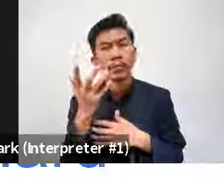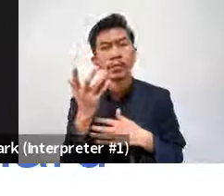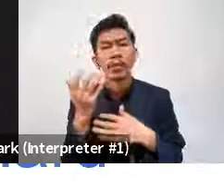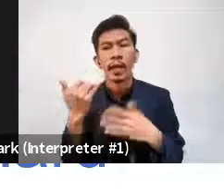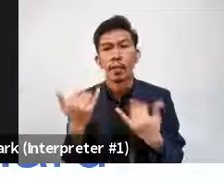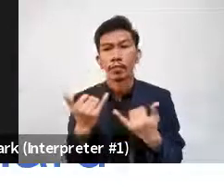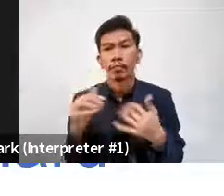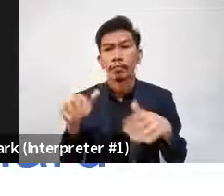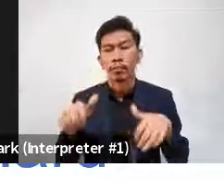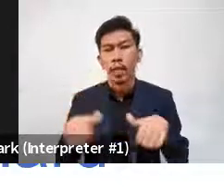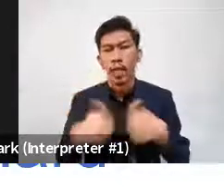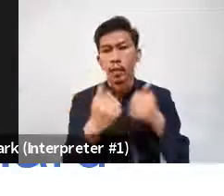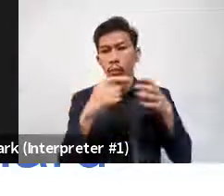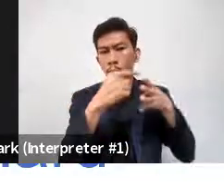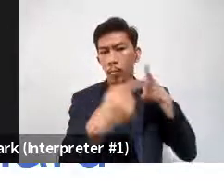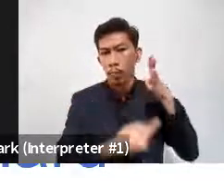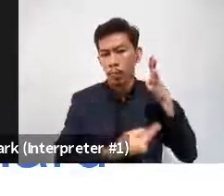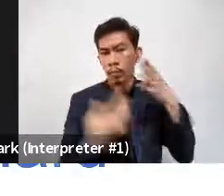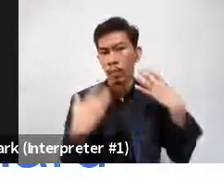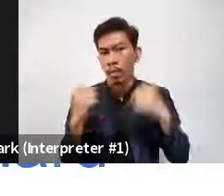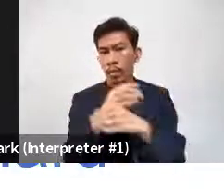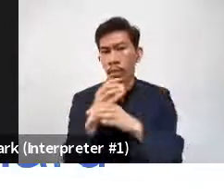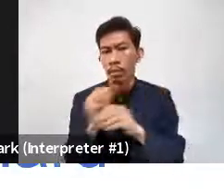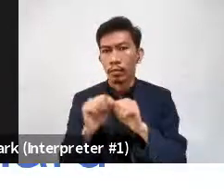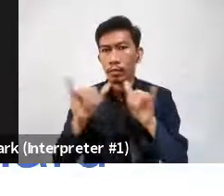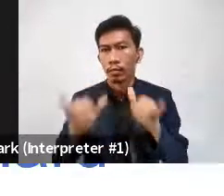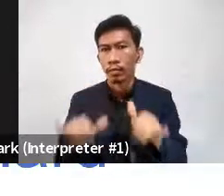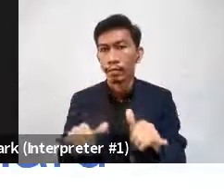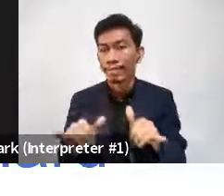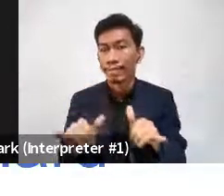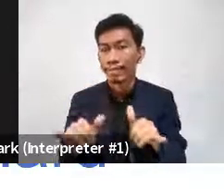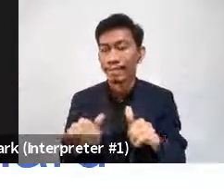challenges in the healthcare system, I think there are 4. Hello?